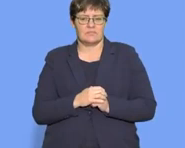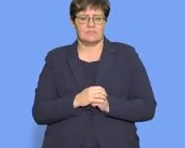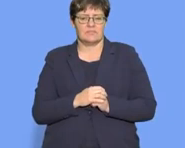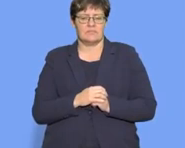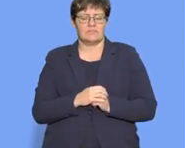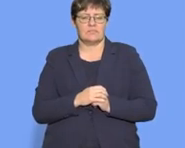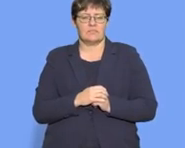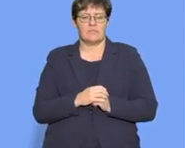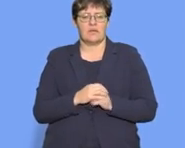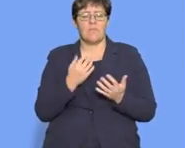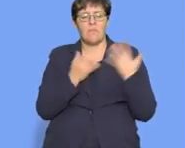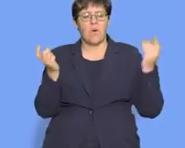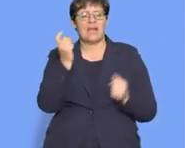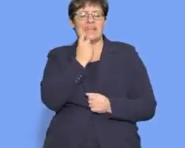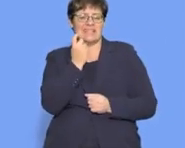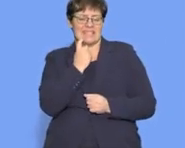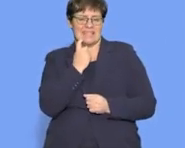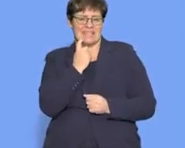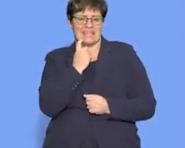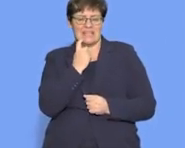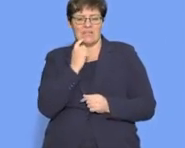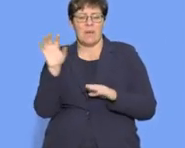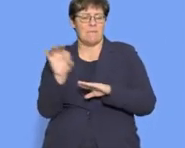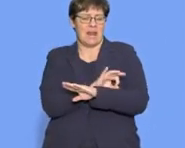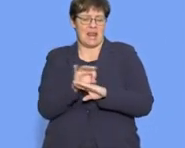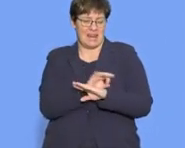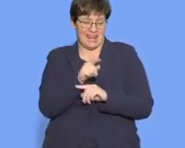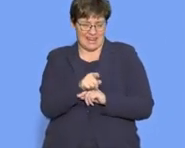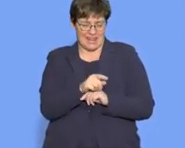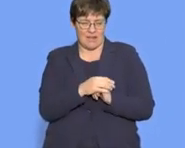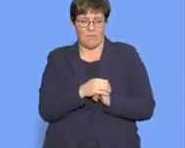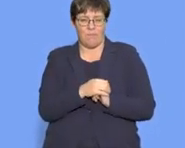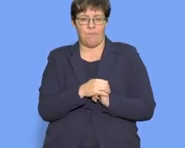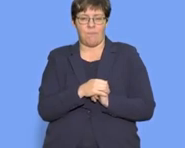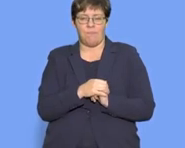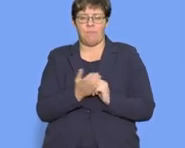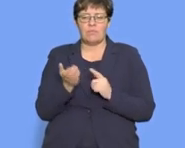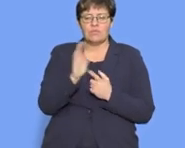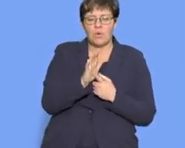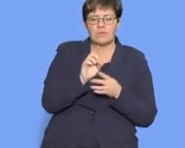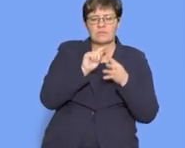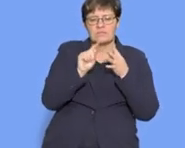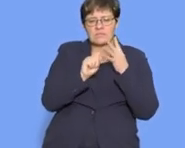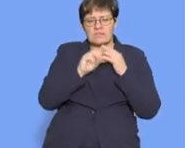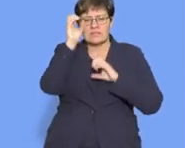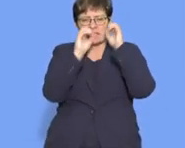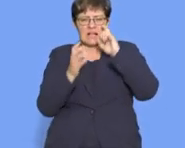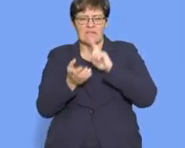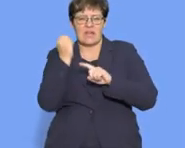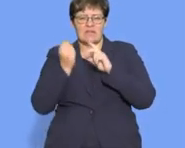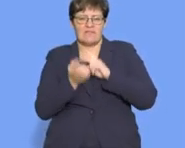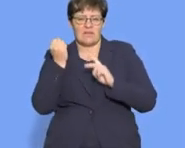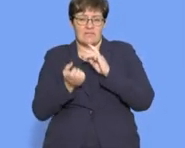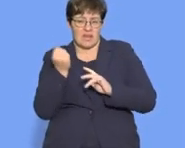Often it's easier to look at a plan diagram which shows you where the different types of cells are found without